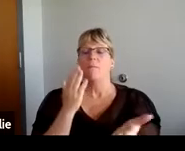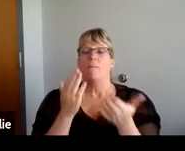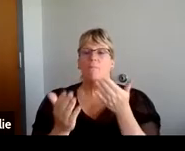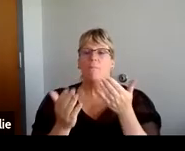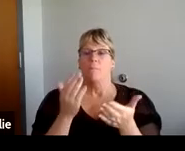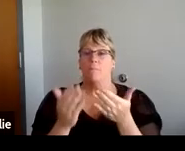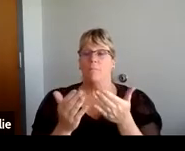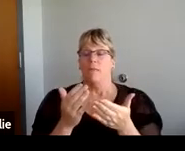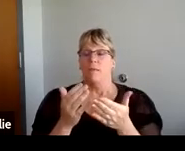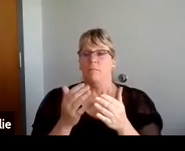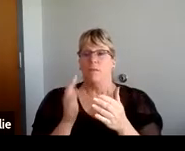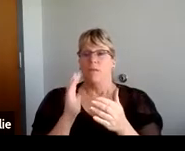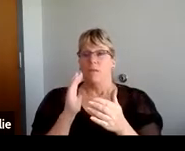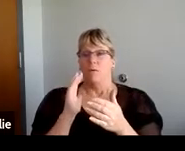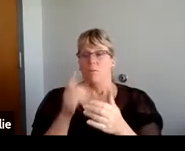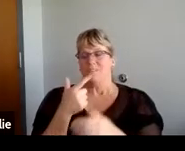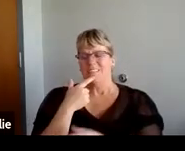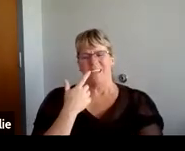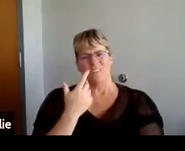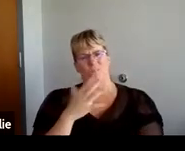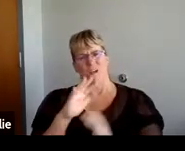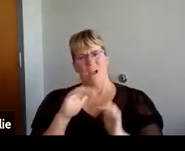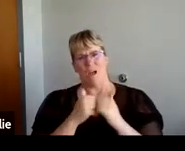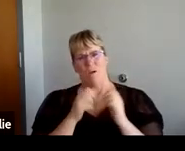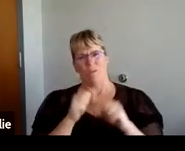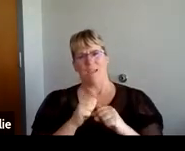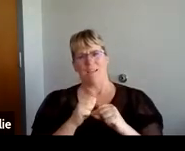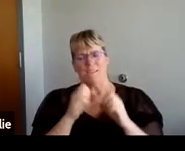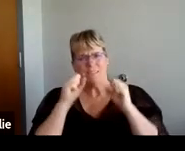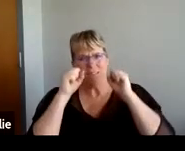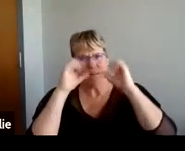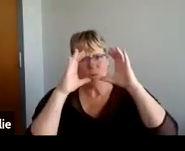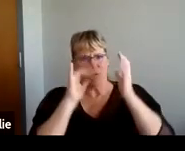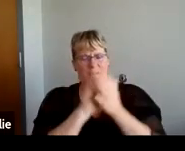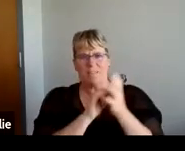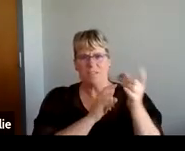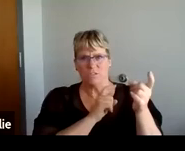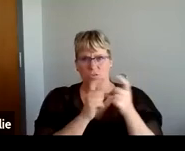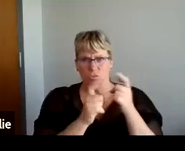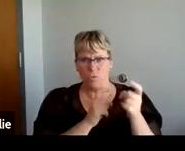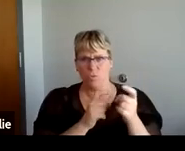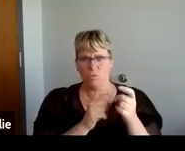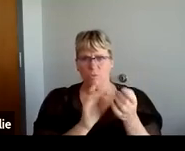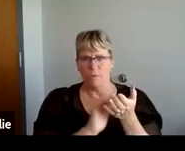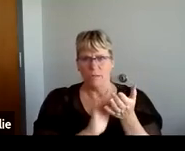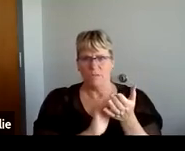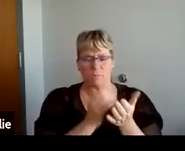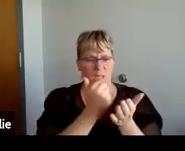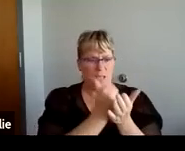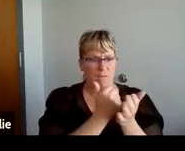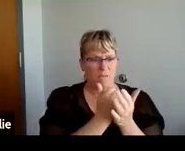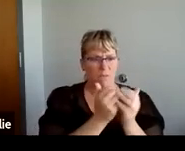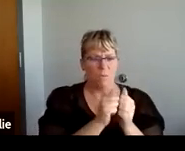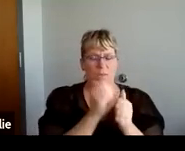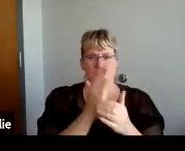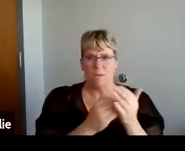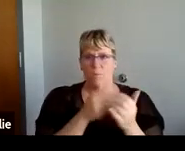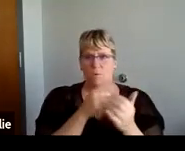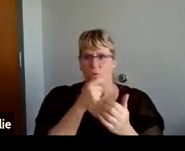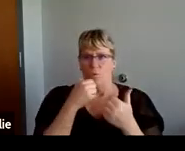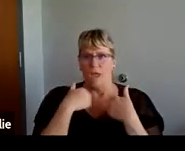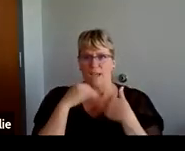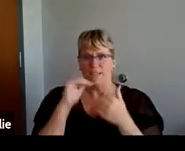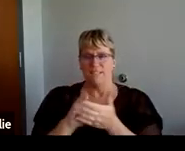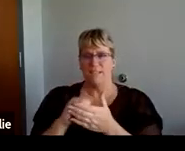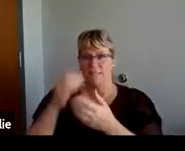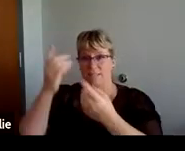actually, you may say, well, how could a stimulant, which is a controlled substance, be helpful for somebody with a substance use disorder? Well,